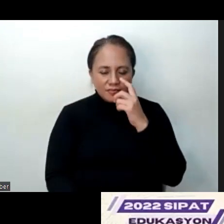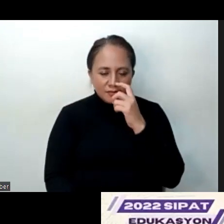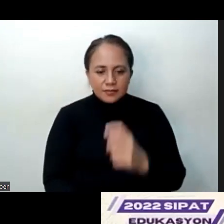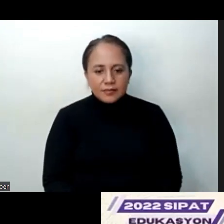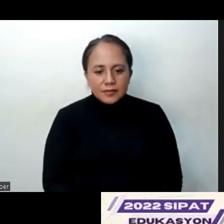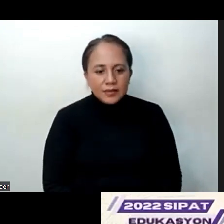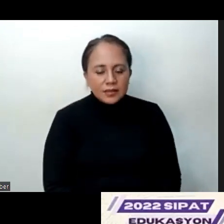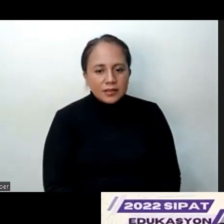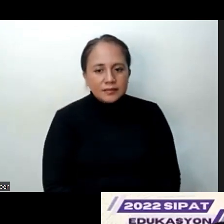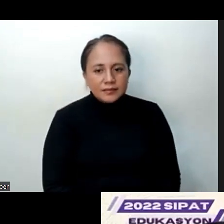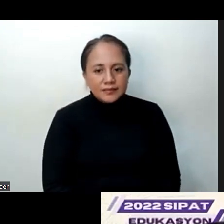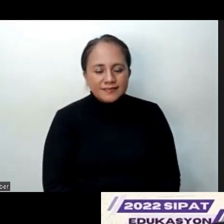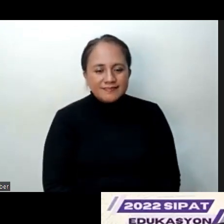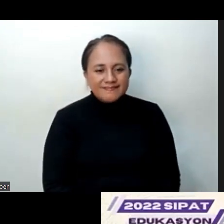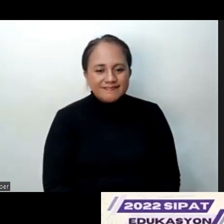Mm.